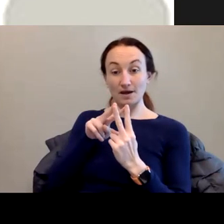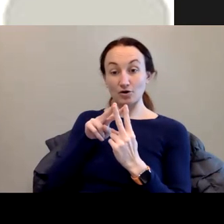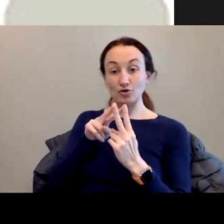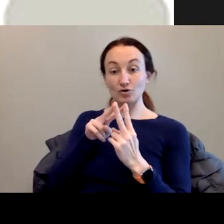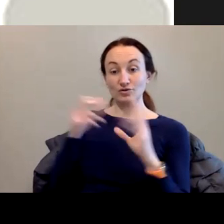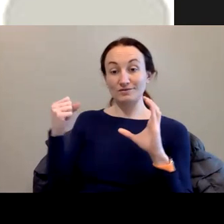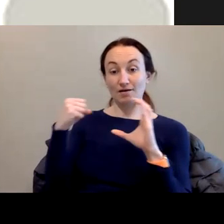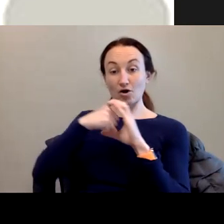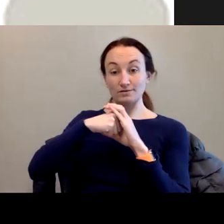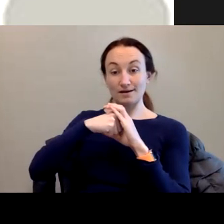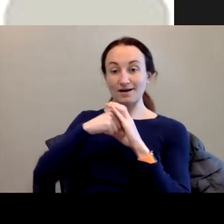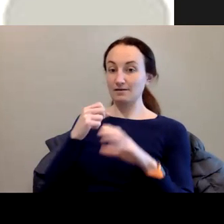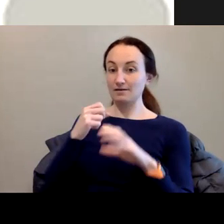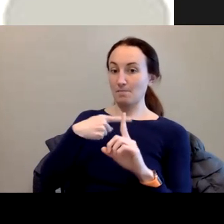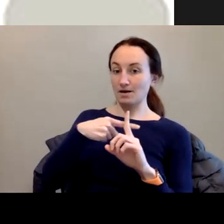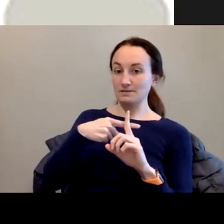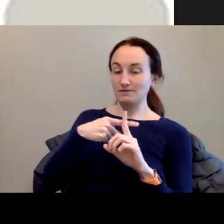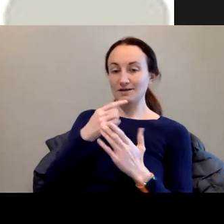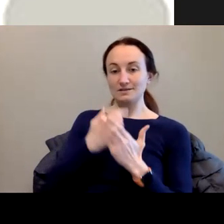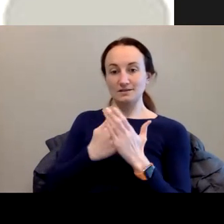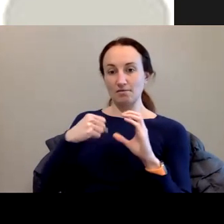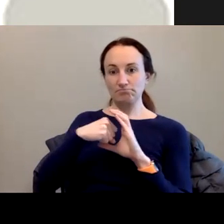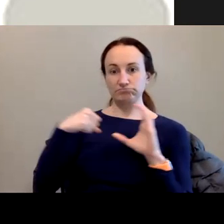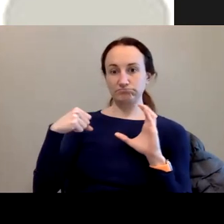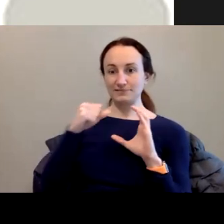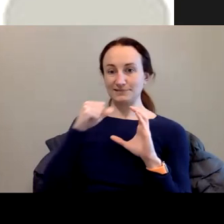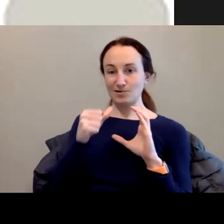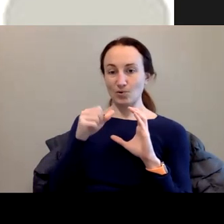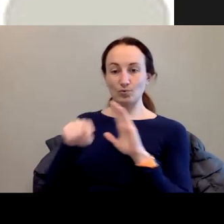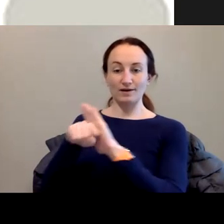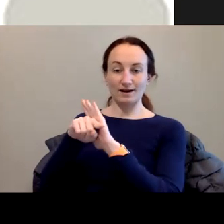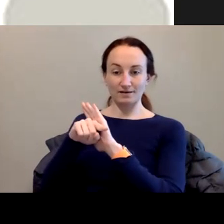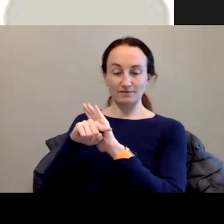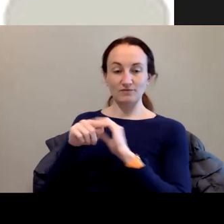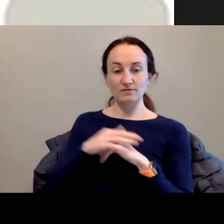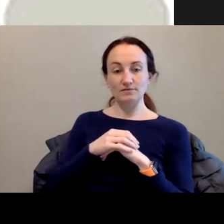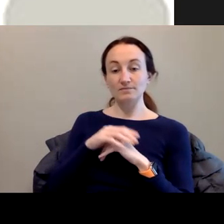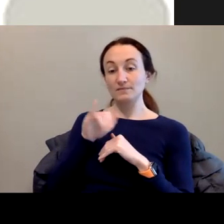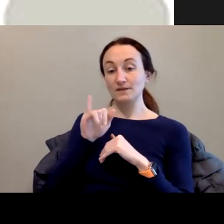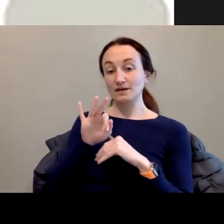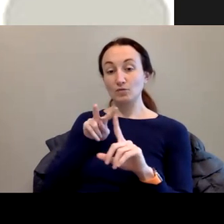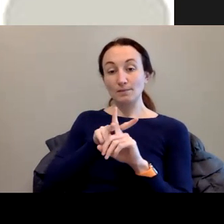is positive, and some don't, which is negative. And we see if we apply